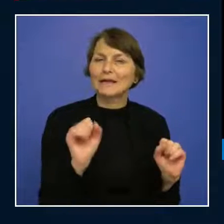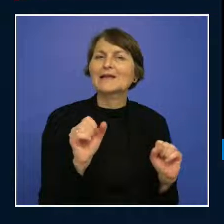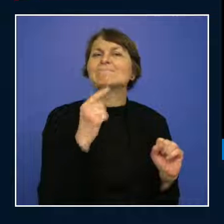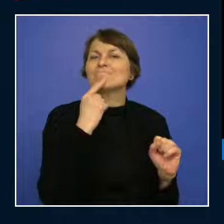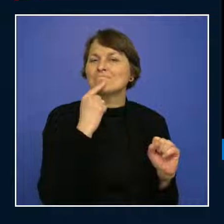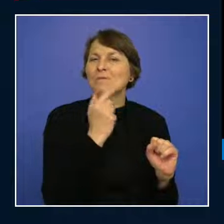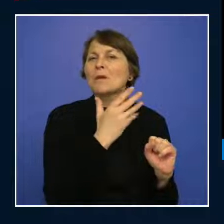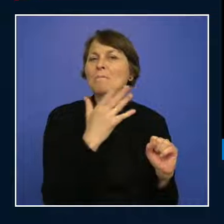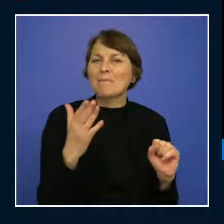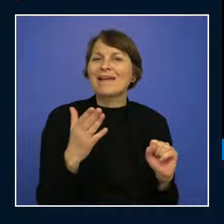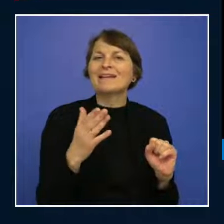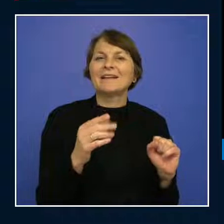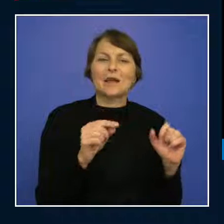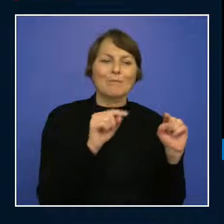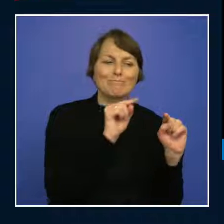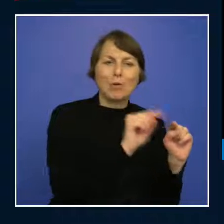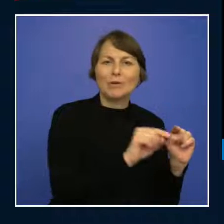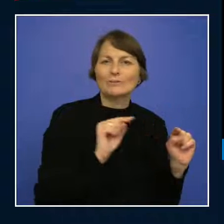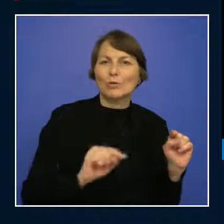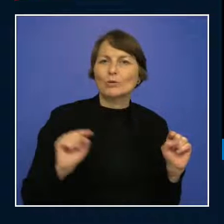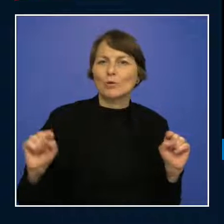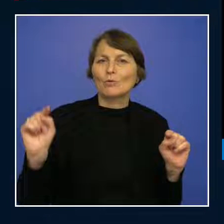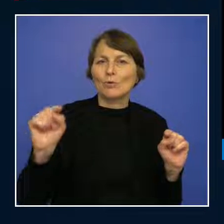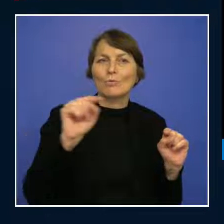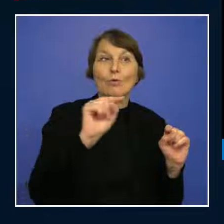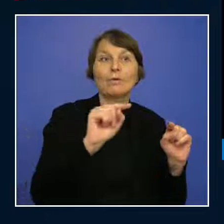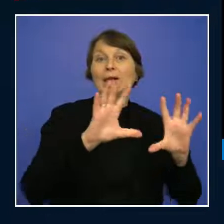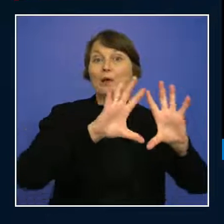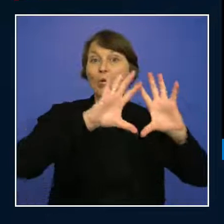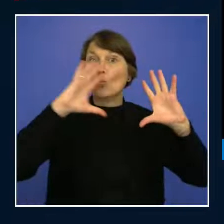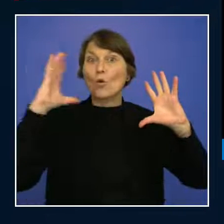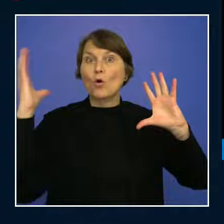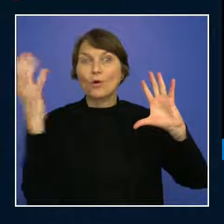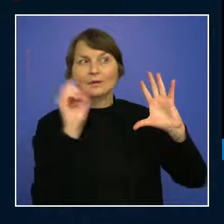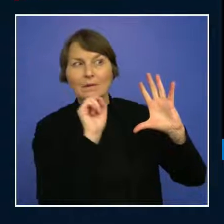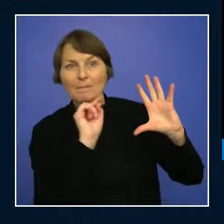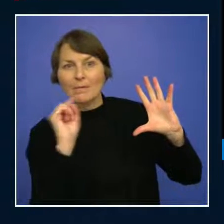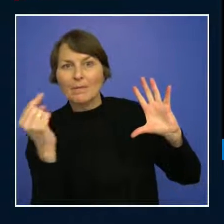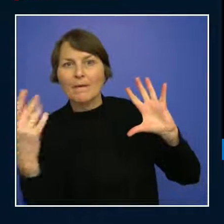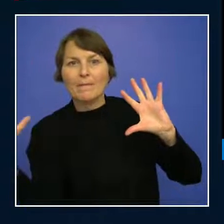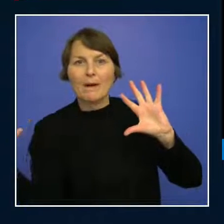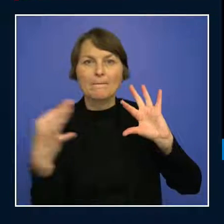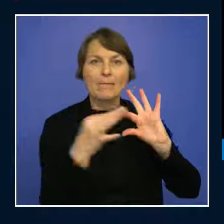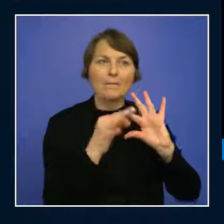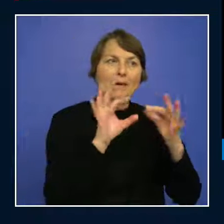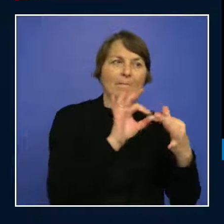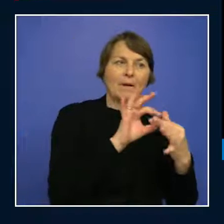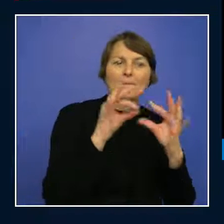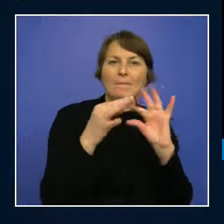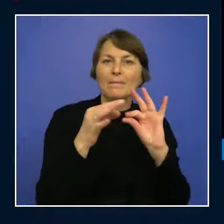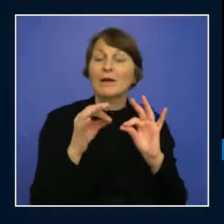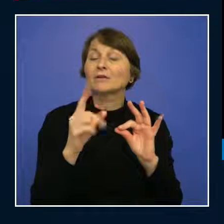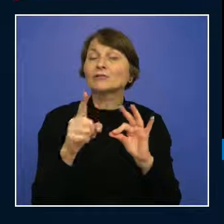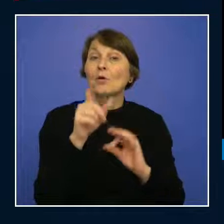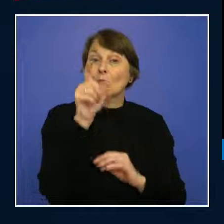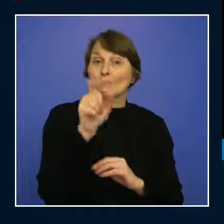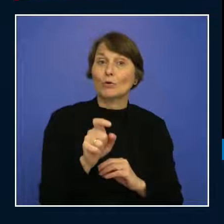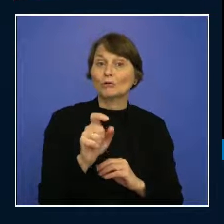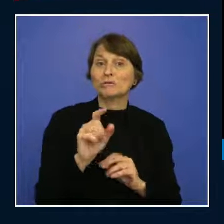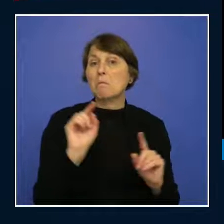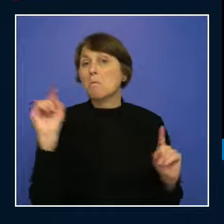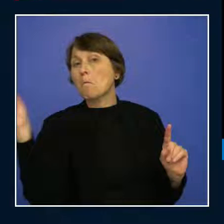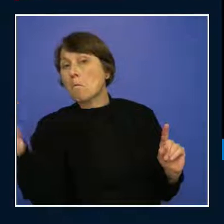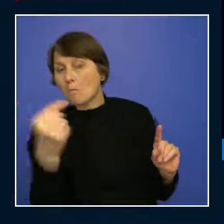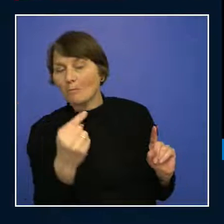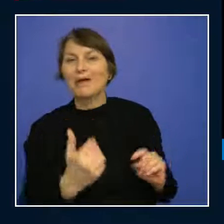of presence around the world, and try and give someone the best experience that's closest to them. So as we